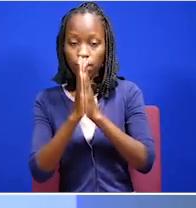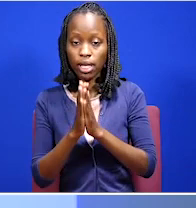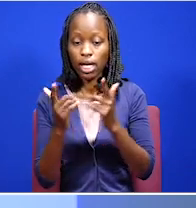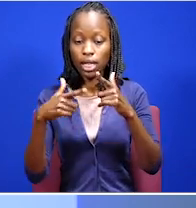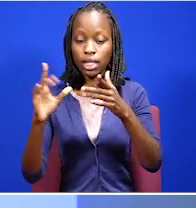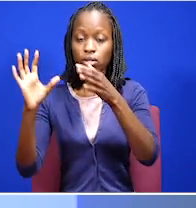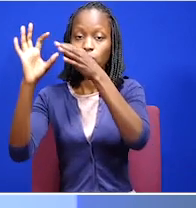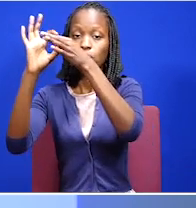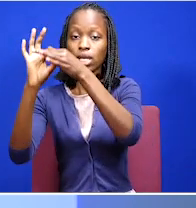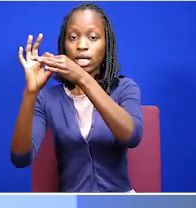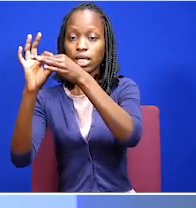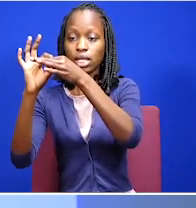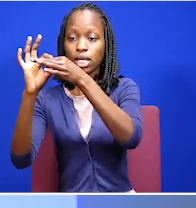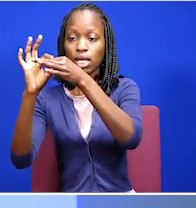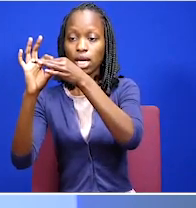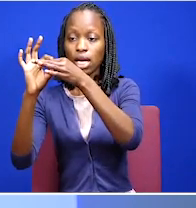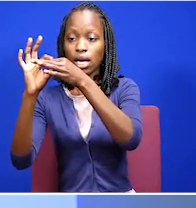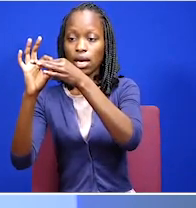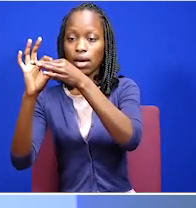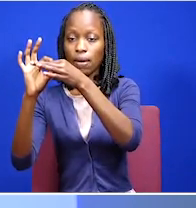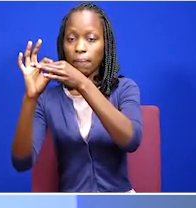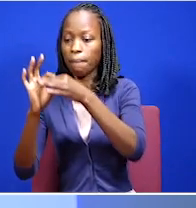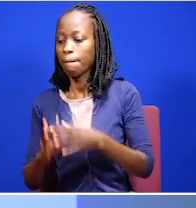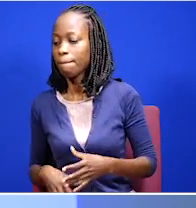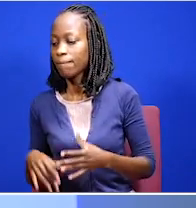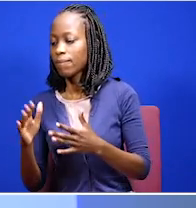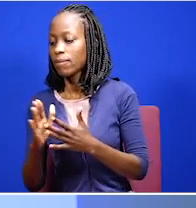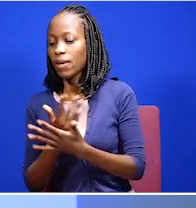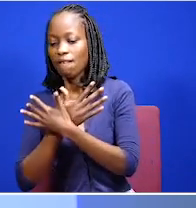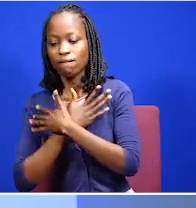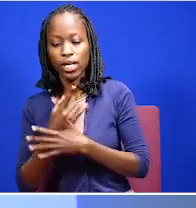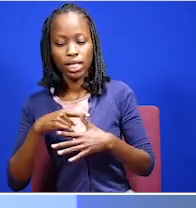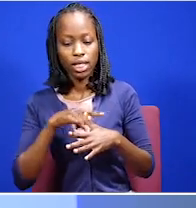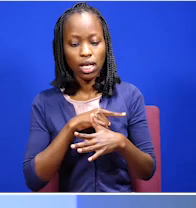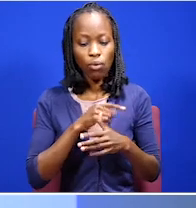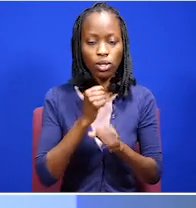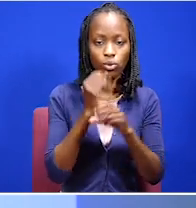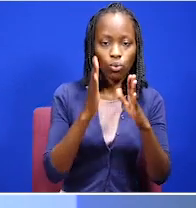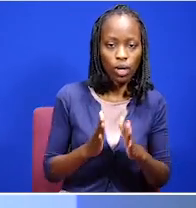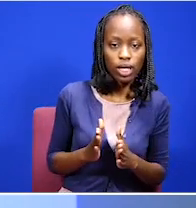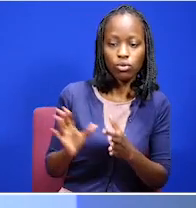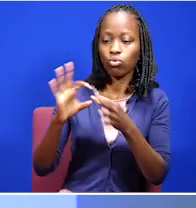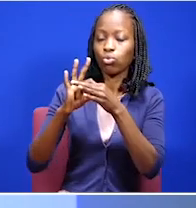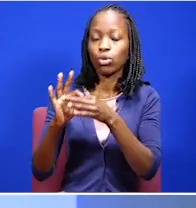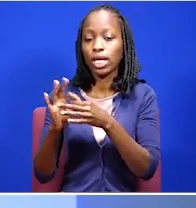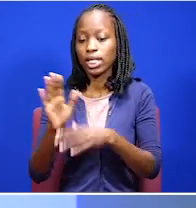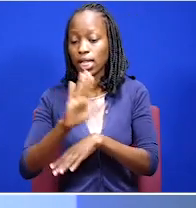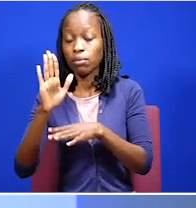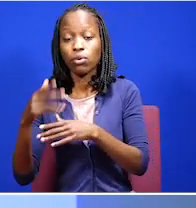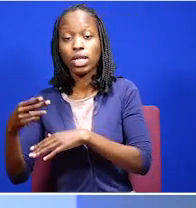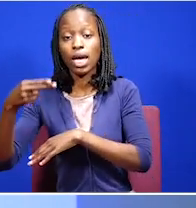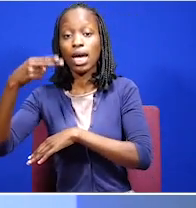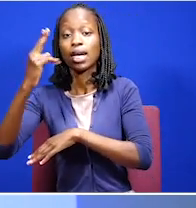one another in prayer. Let's connect our different loved ones, friends, colleagues, connect them to